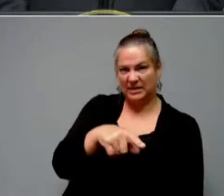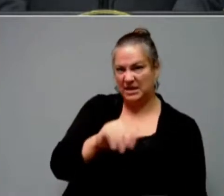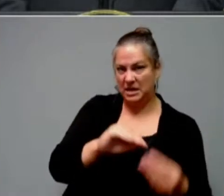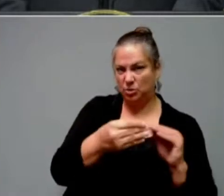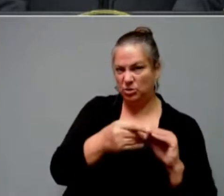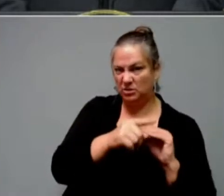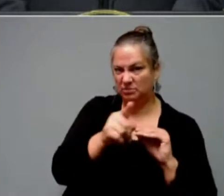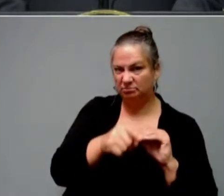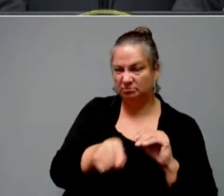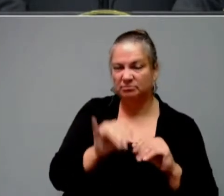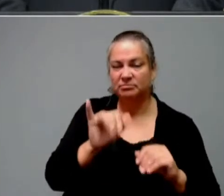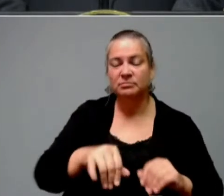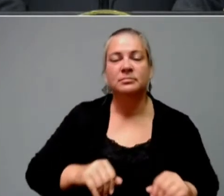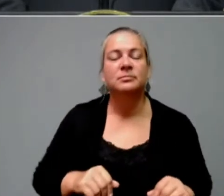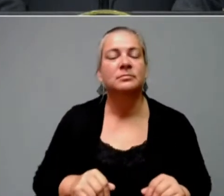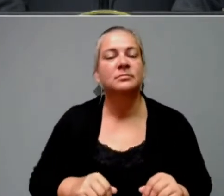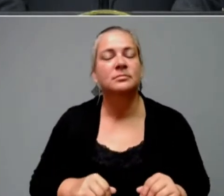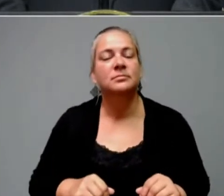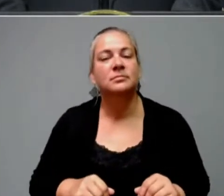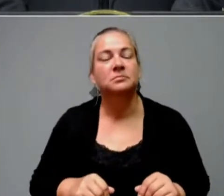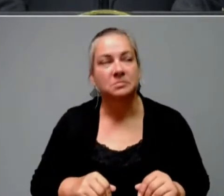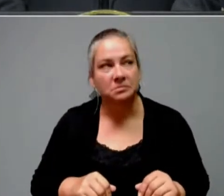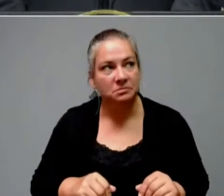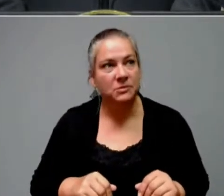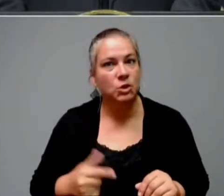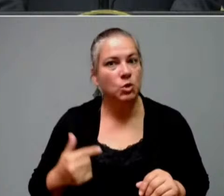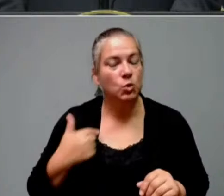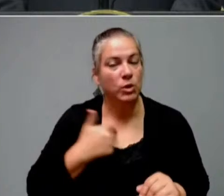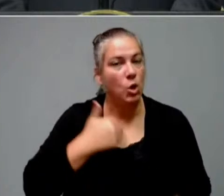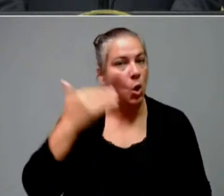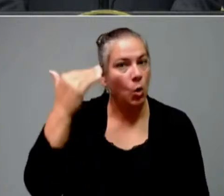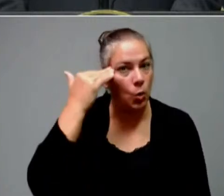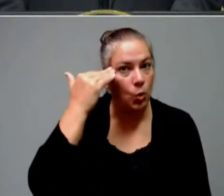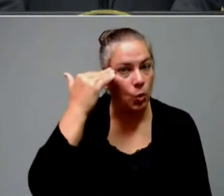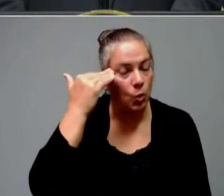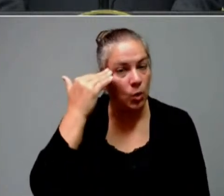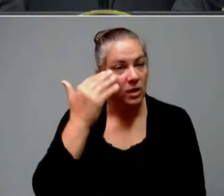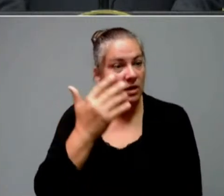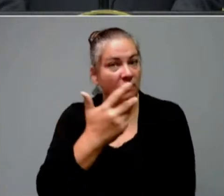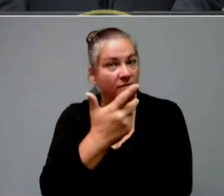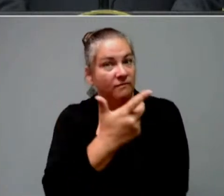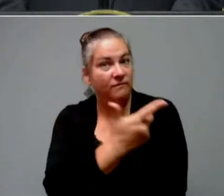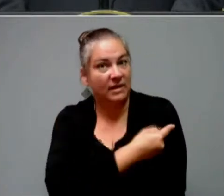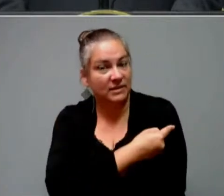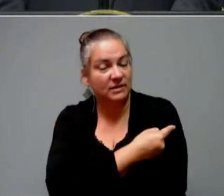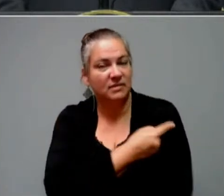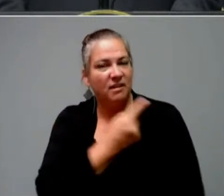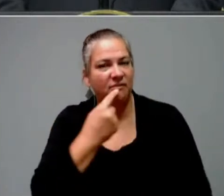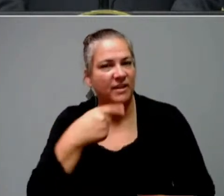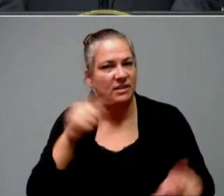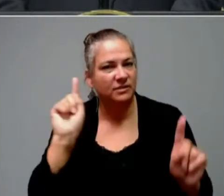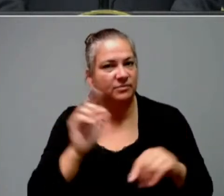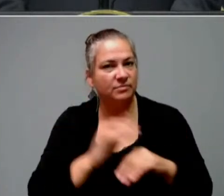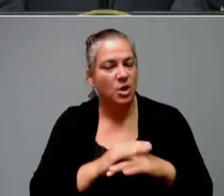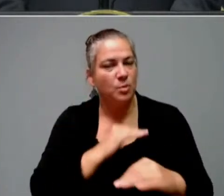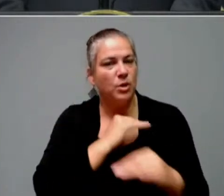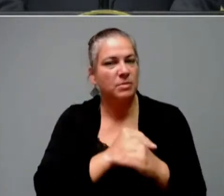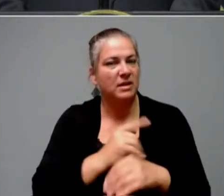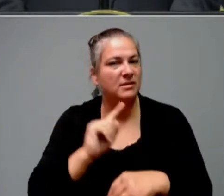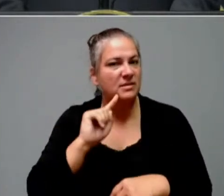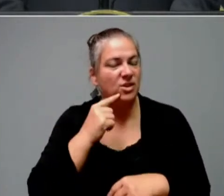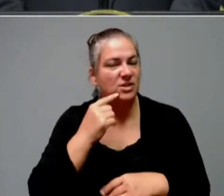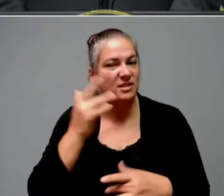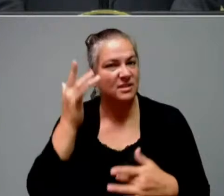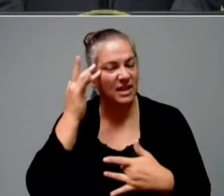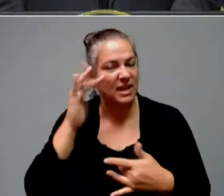that we know that the vaccines are highly effective at preventing serious illness and death, but we do